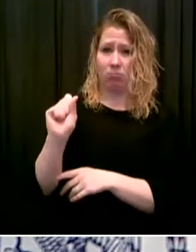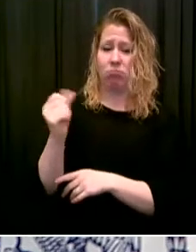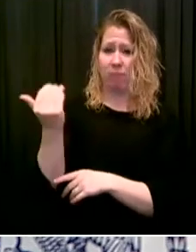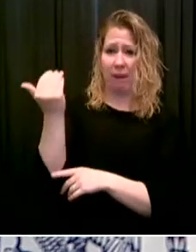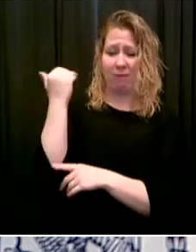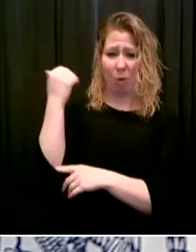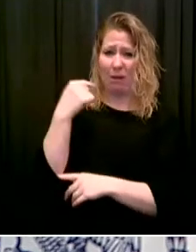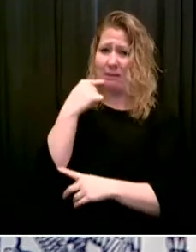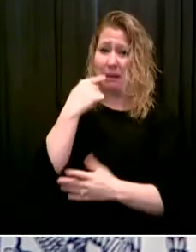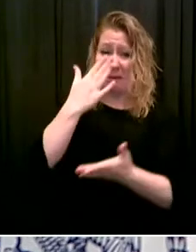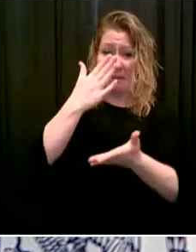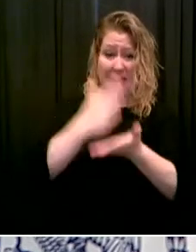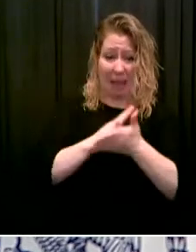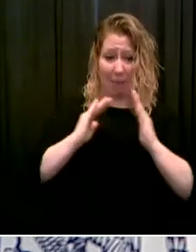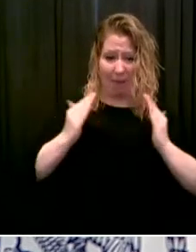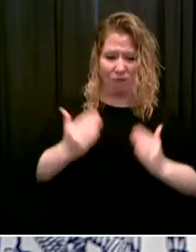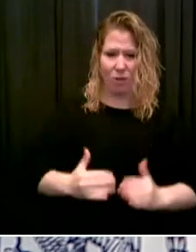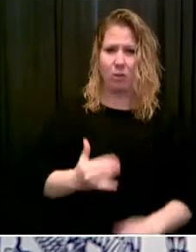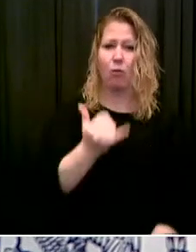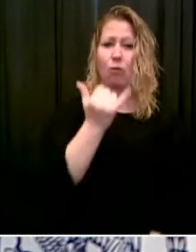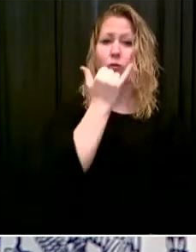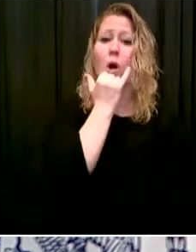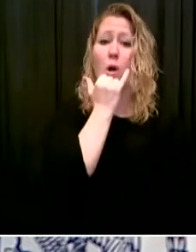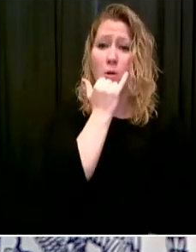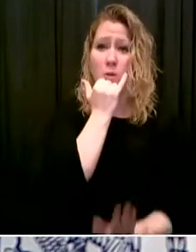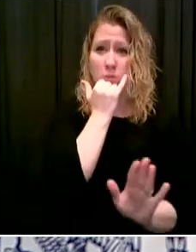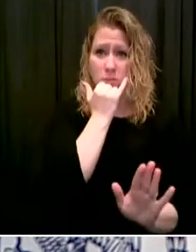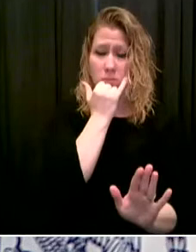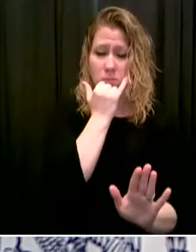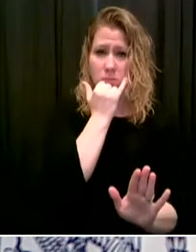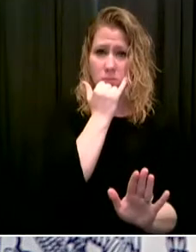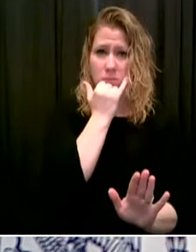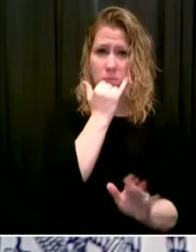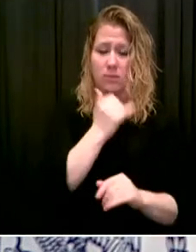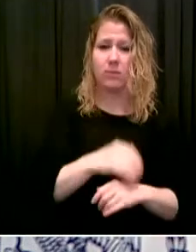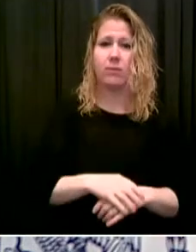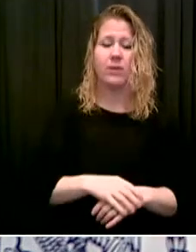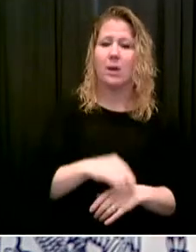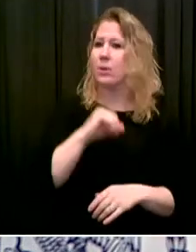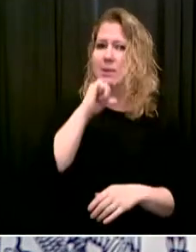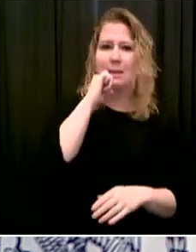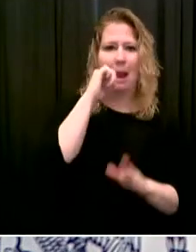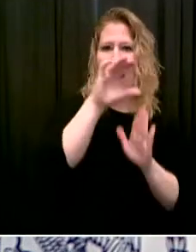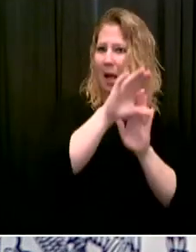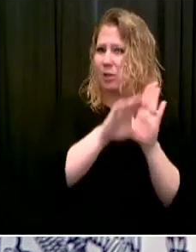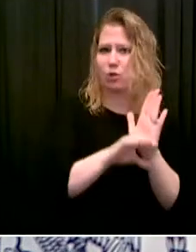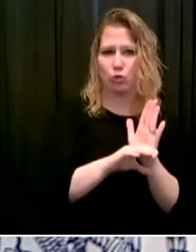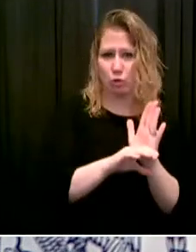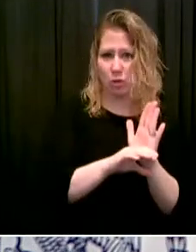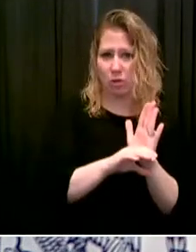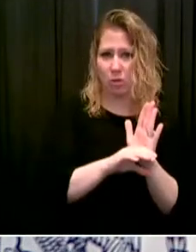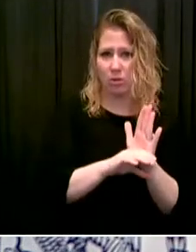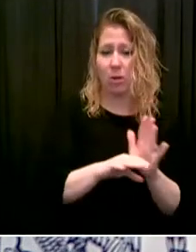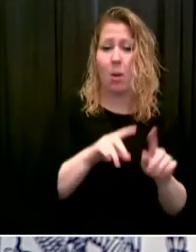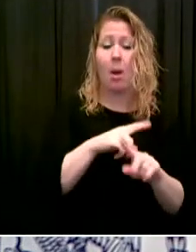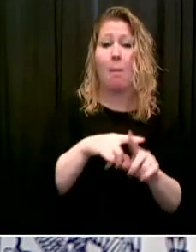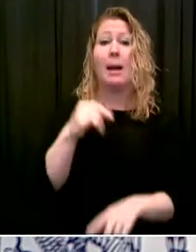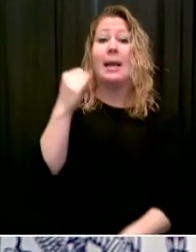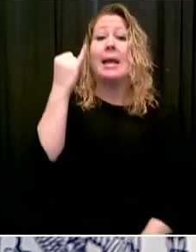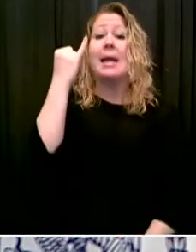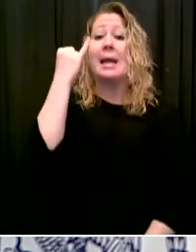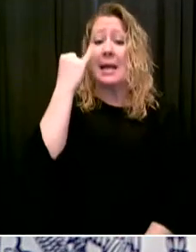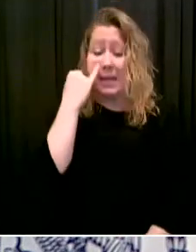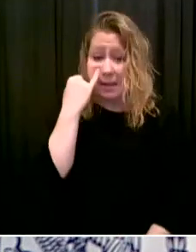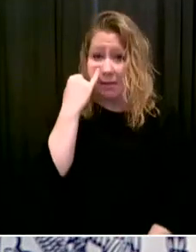it changed. He's also said that when used properly, constitutionally, appropriately, it is a valid policing tool, but it's one you